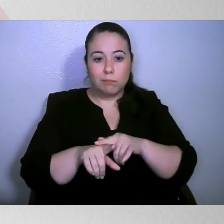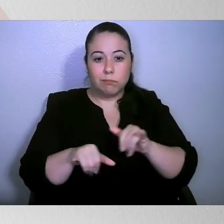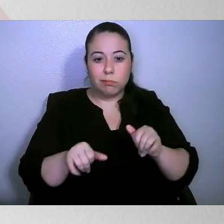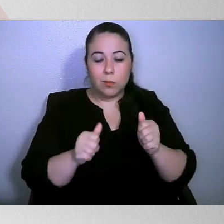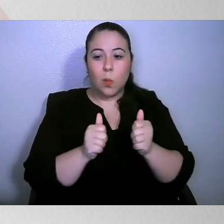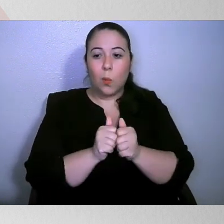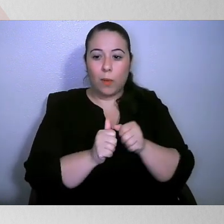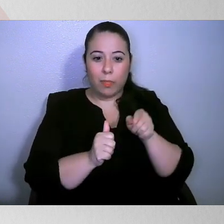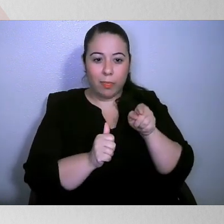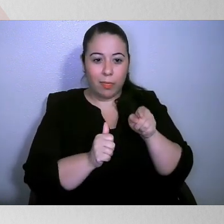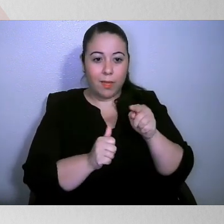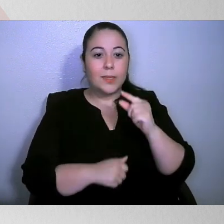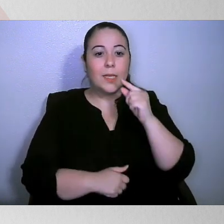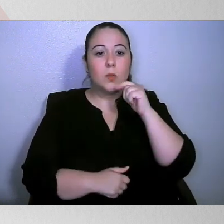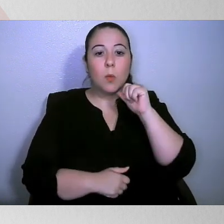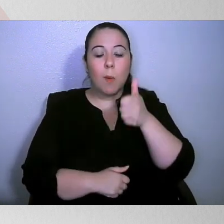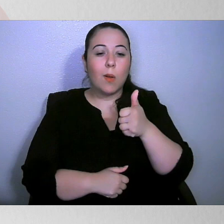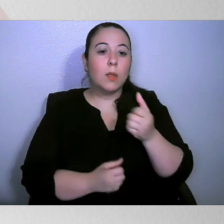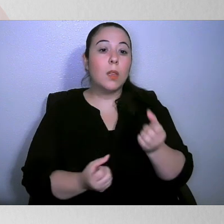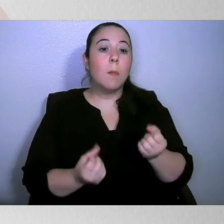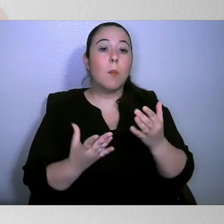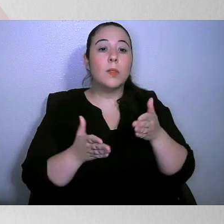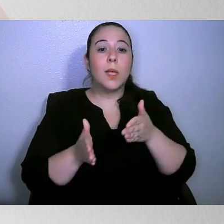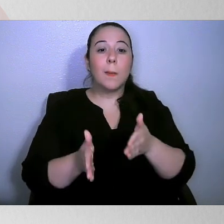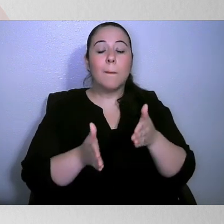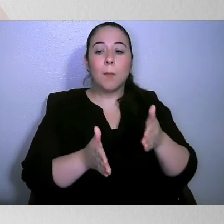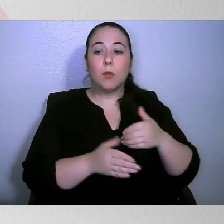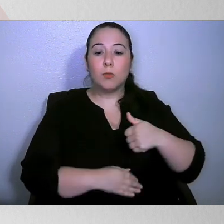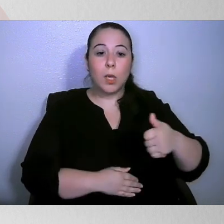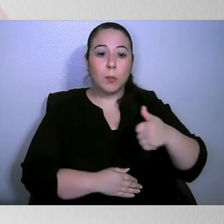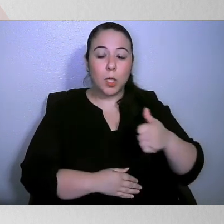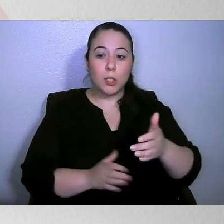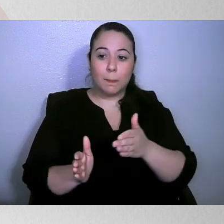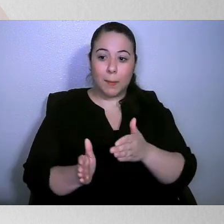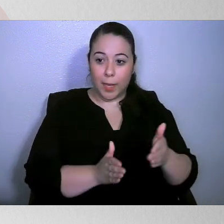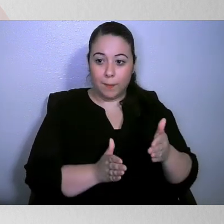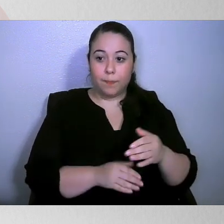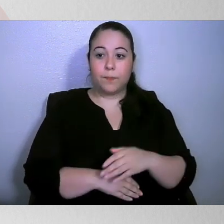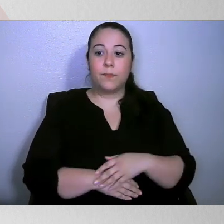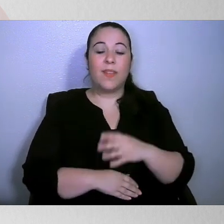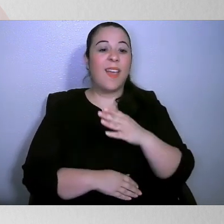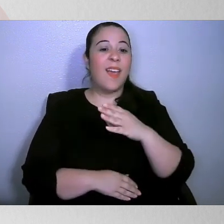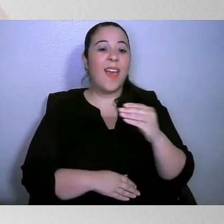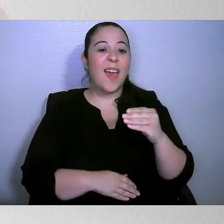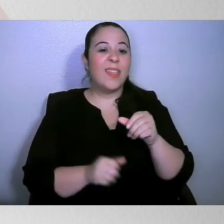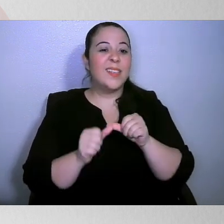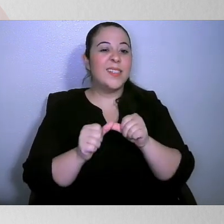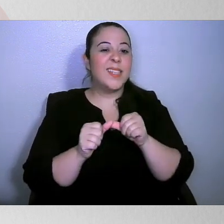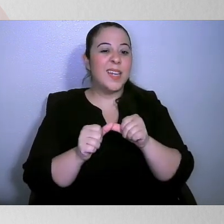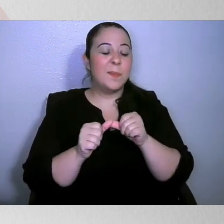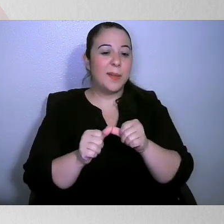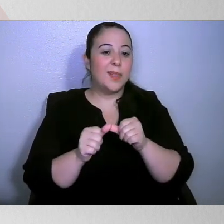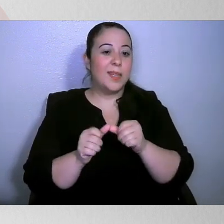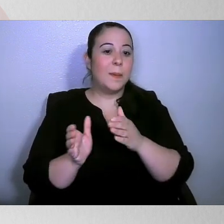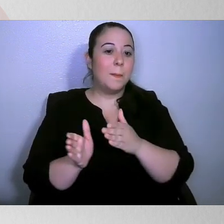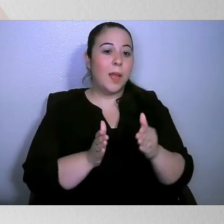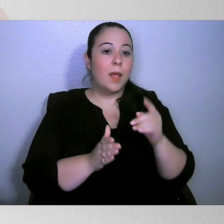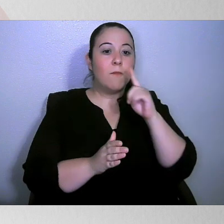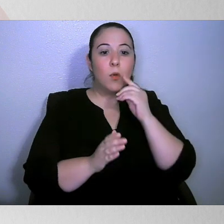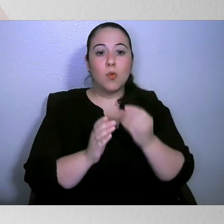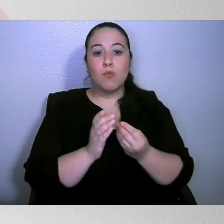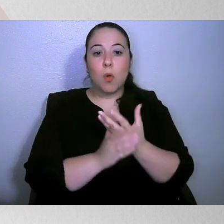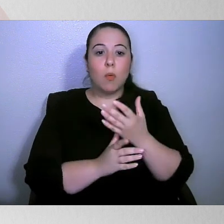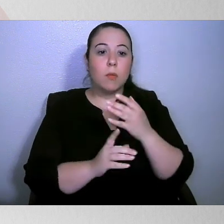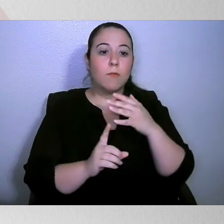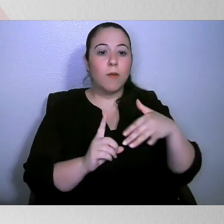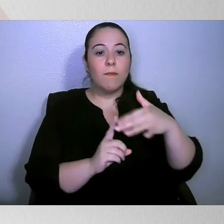Multimodal Transportation Plan, guiding future city investments in transportation infrastructure, and the Sustainability Plan, leading our growth in